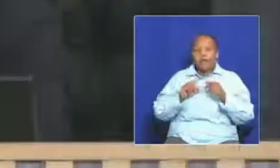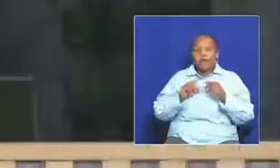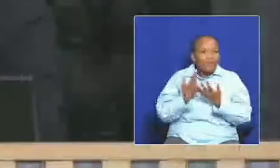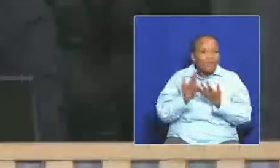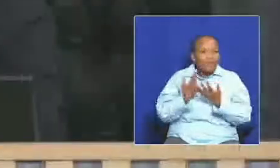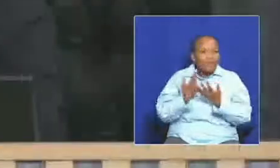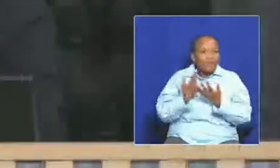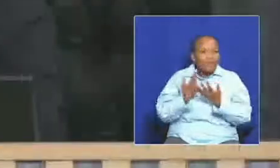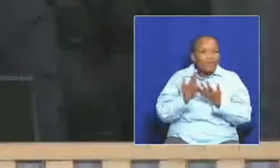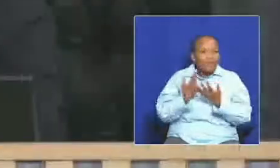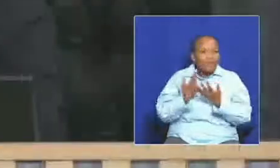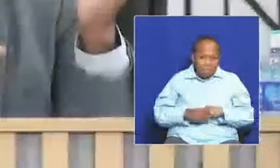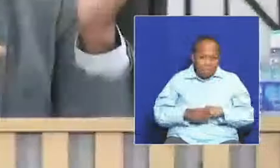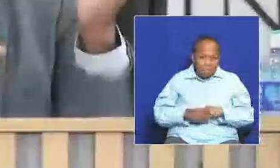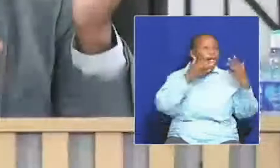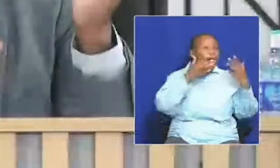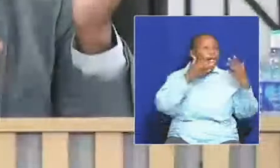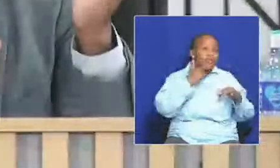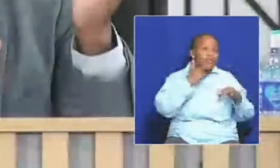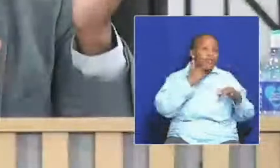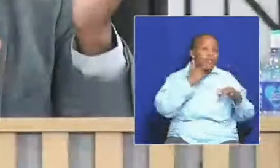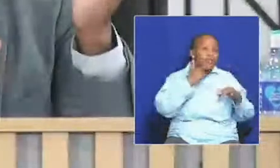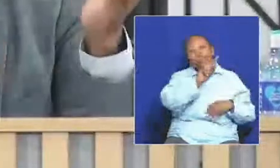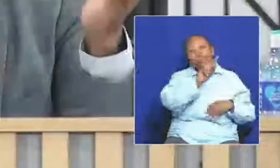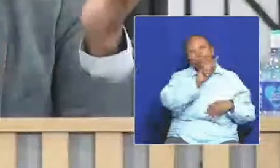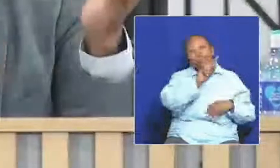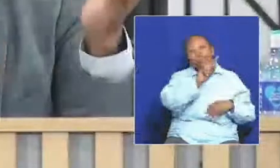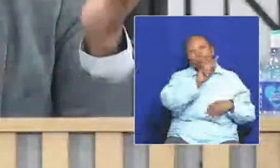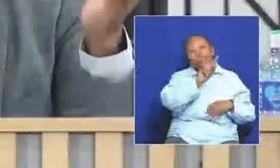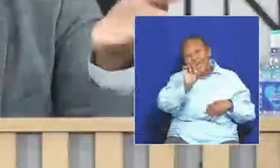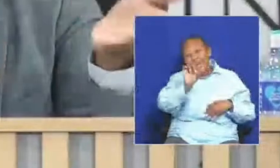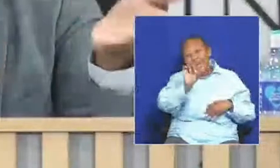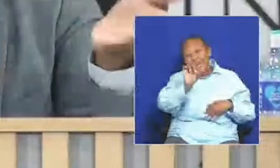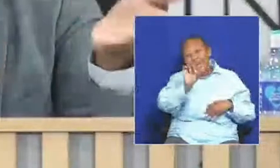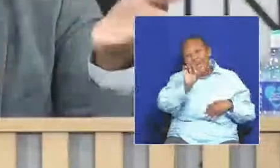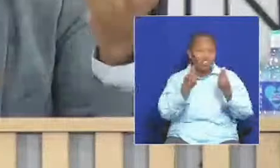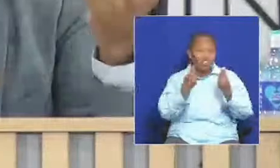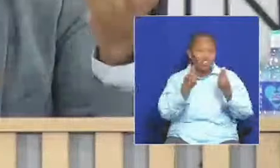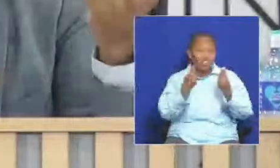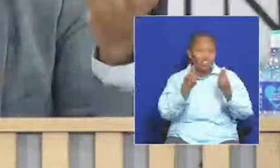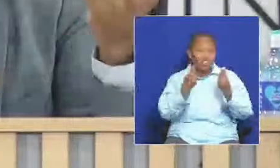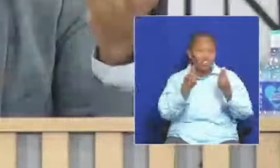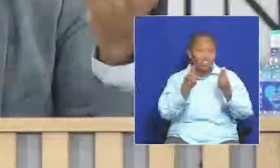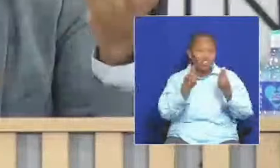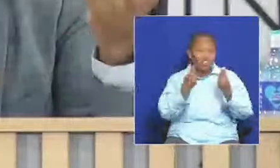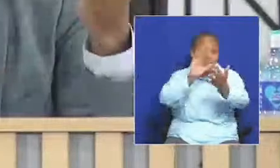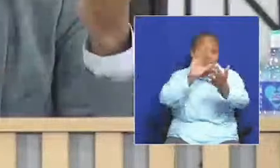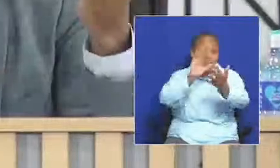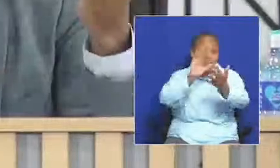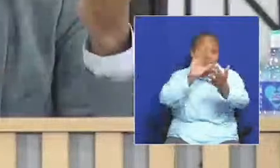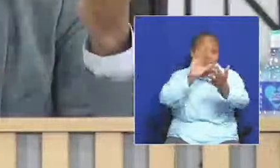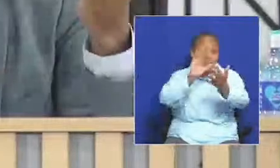I give an example that gave me stock that is worth 200, and then when the hospital pays me back that